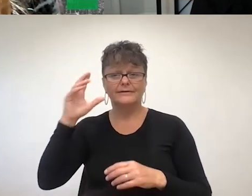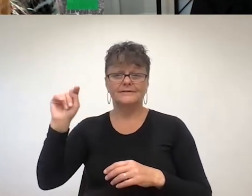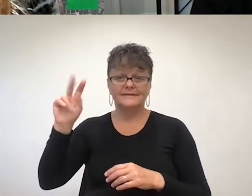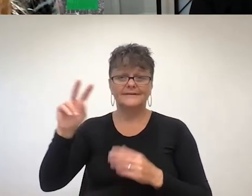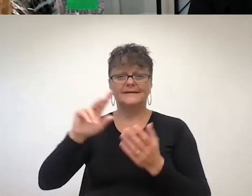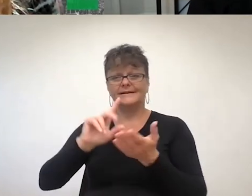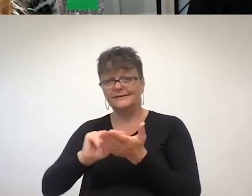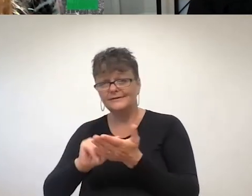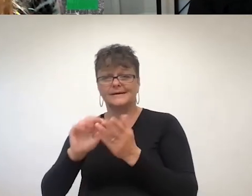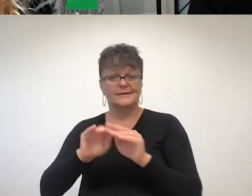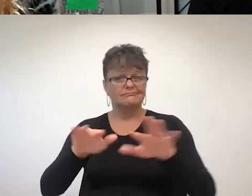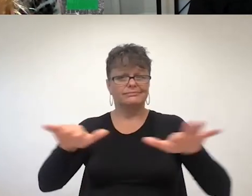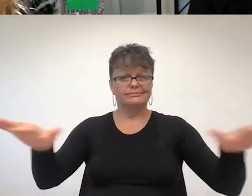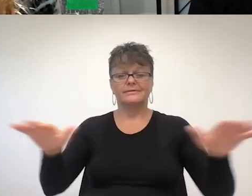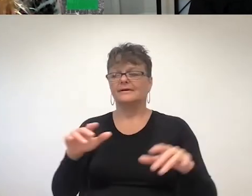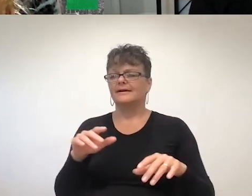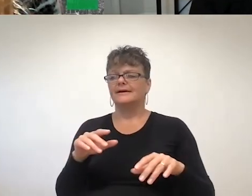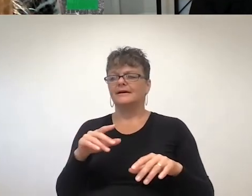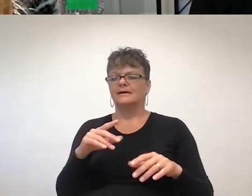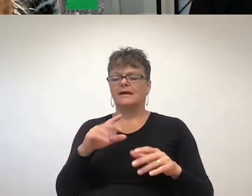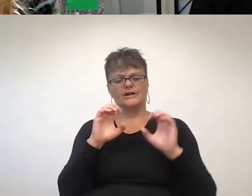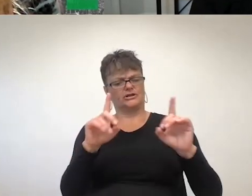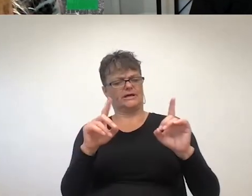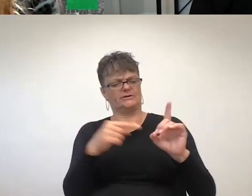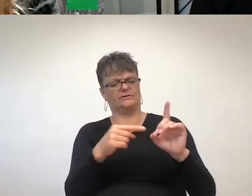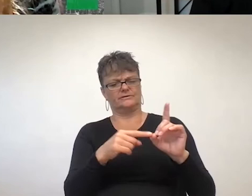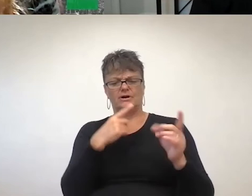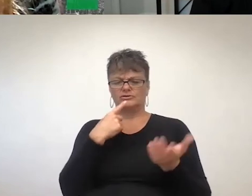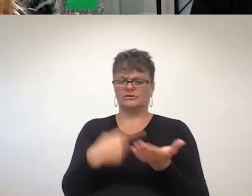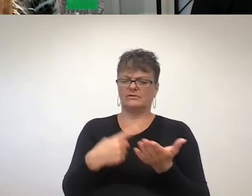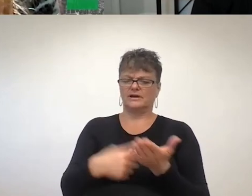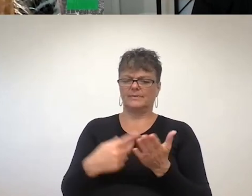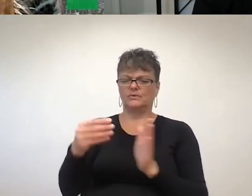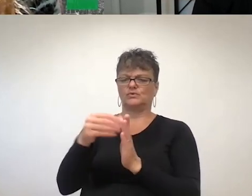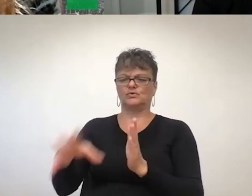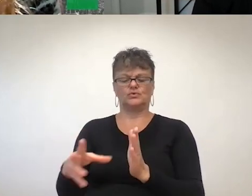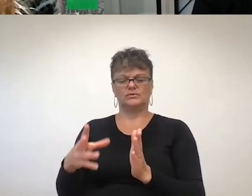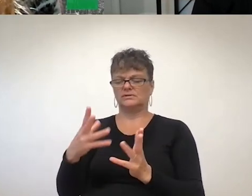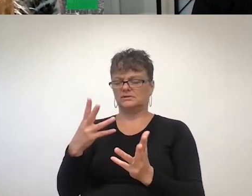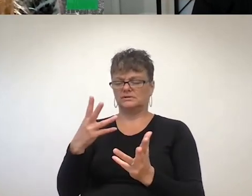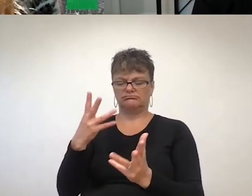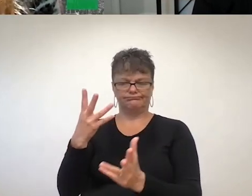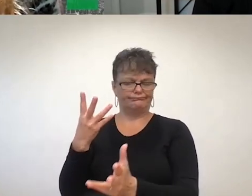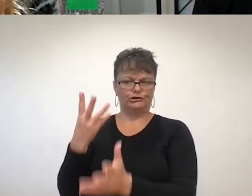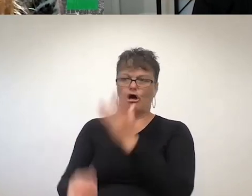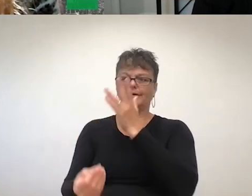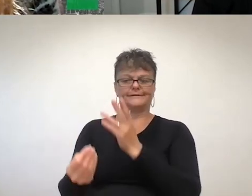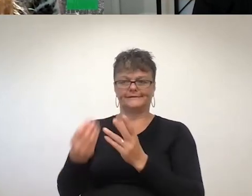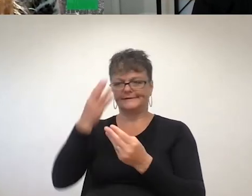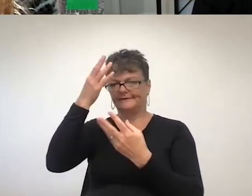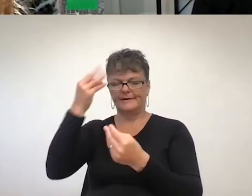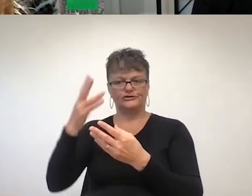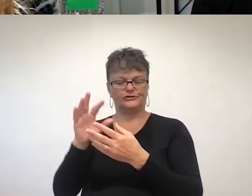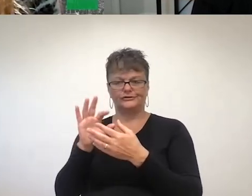thinking about the learning loss that students may have experienced. I literally saw a headline just this morning about student scores